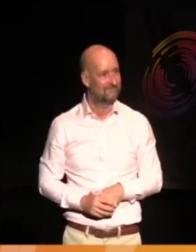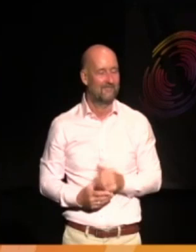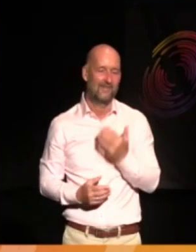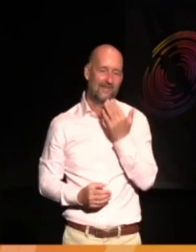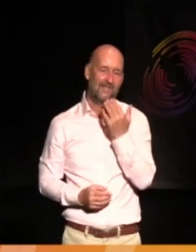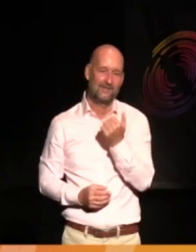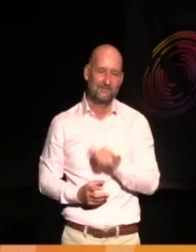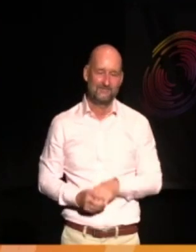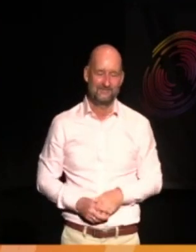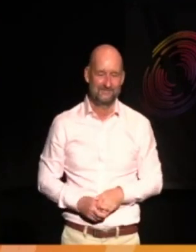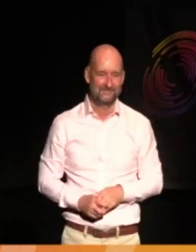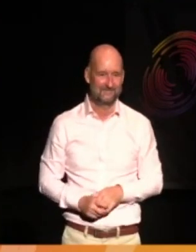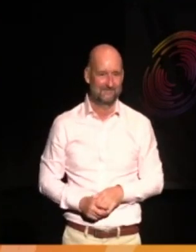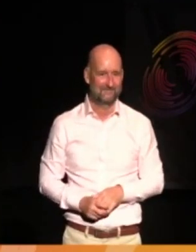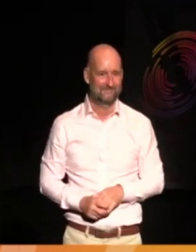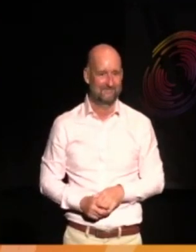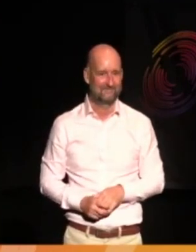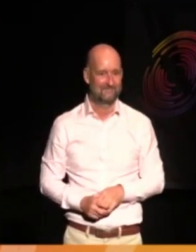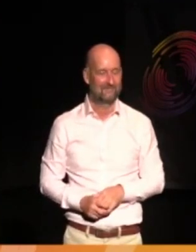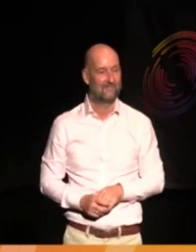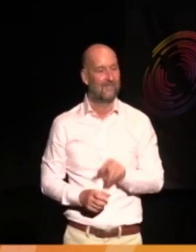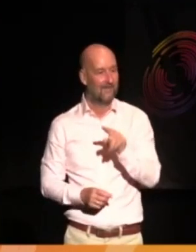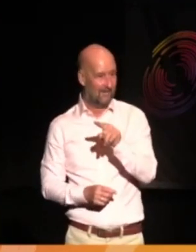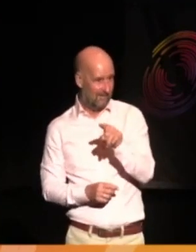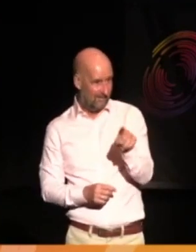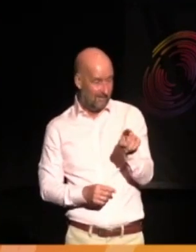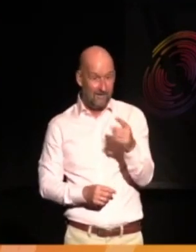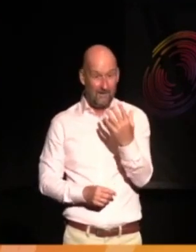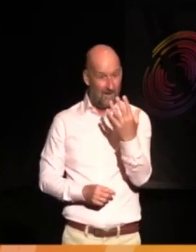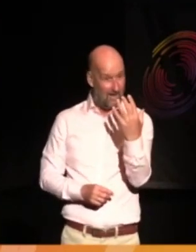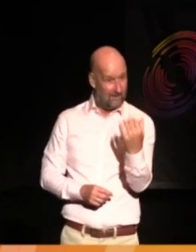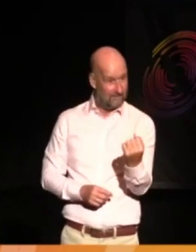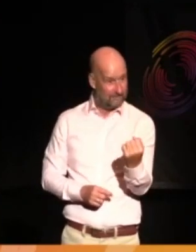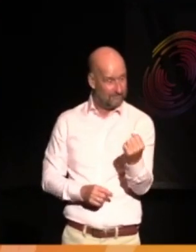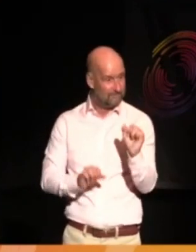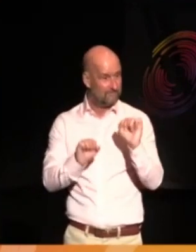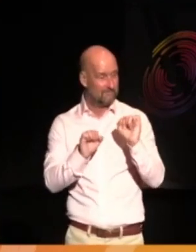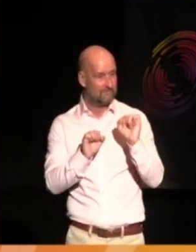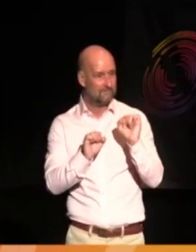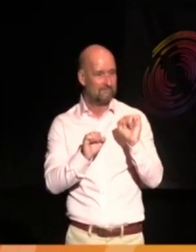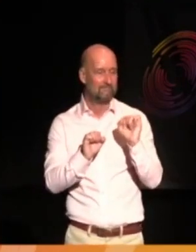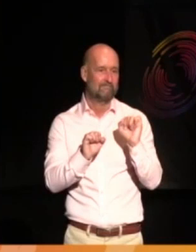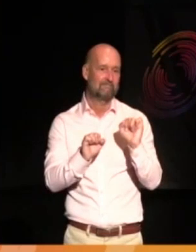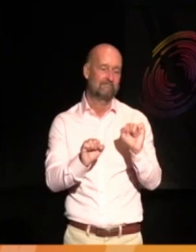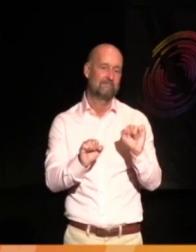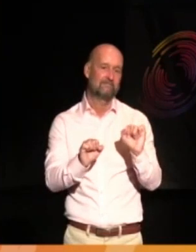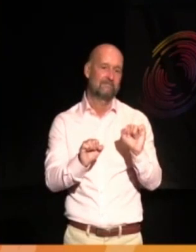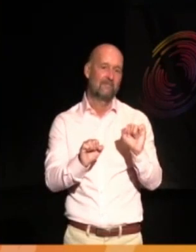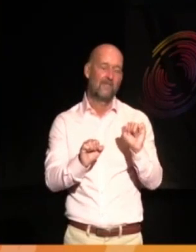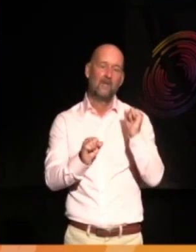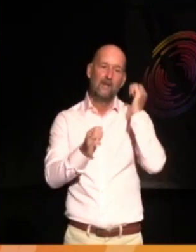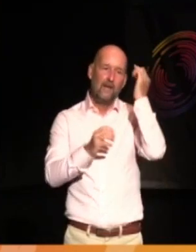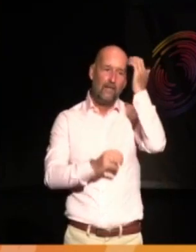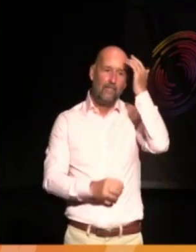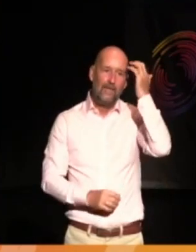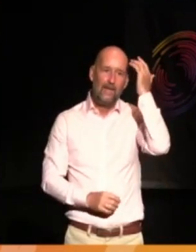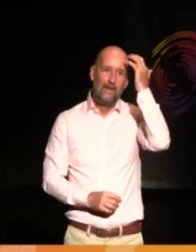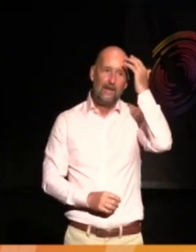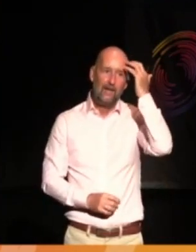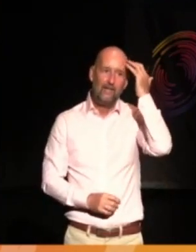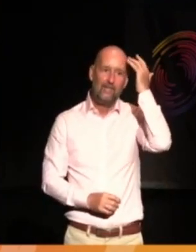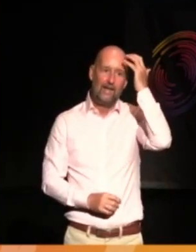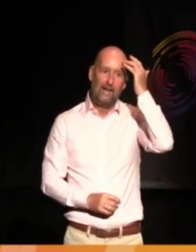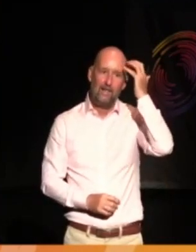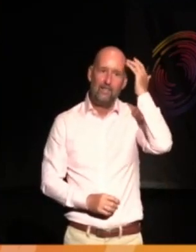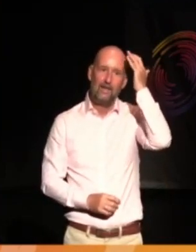Thank you. Could you stand if you are ever thinking a lot more than you'd like